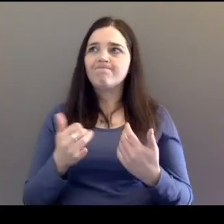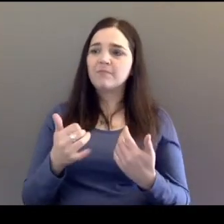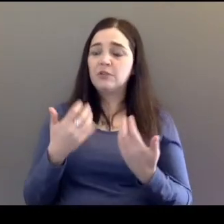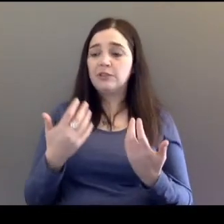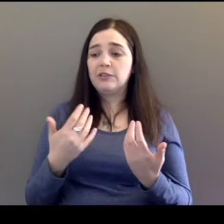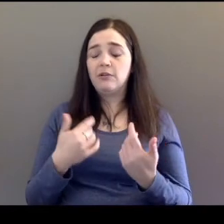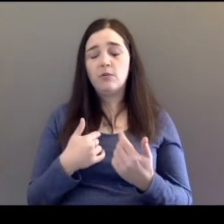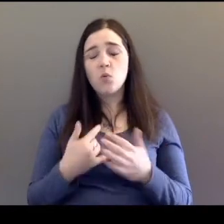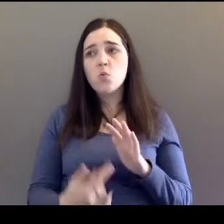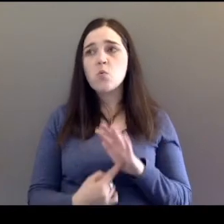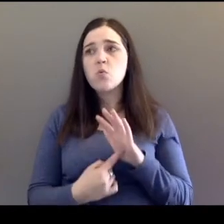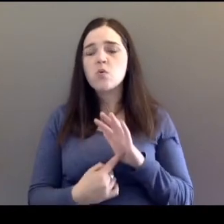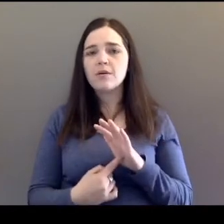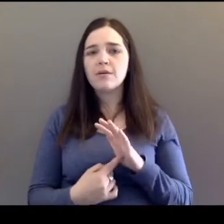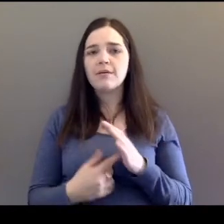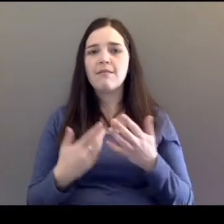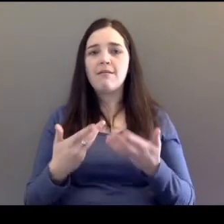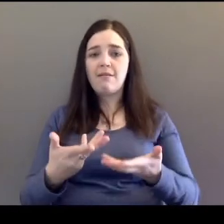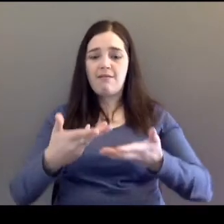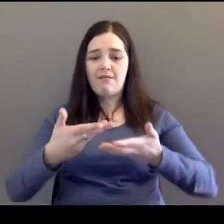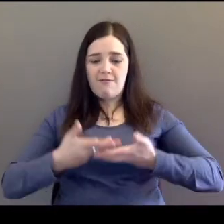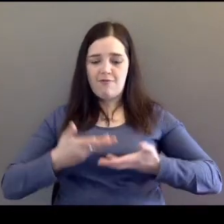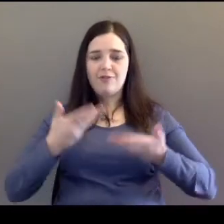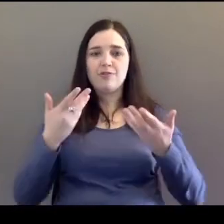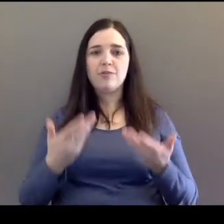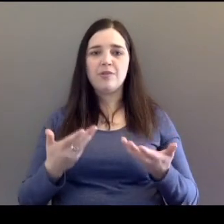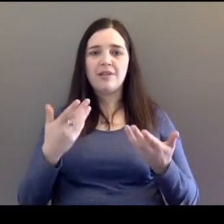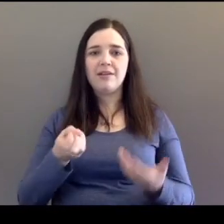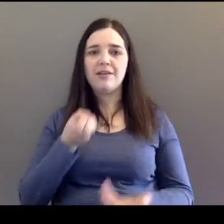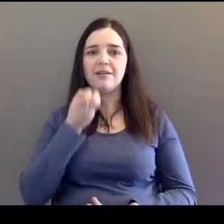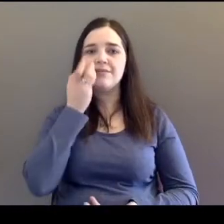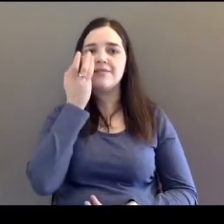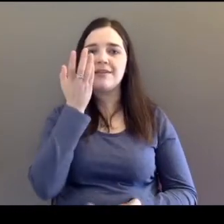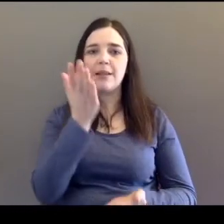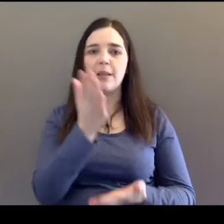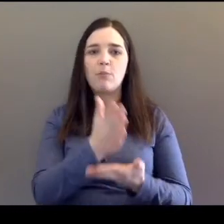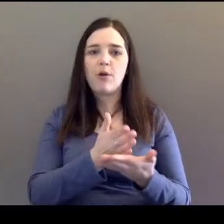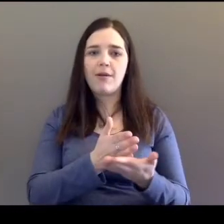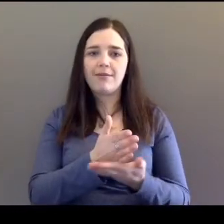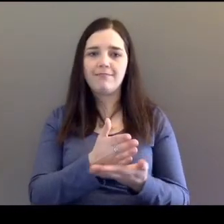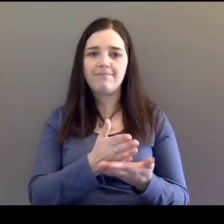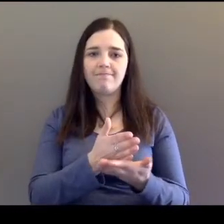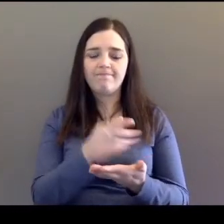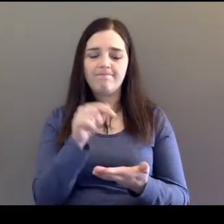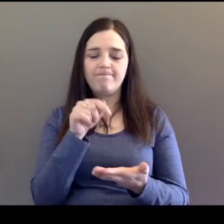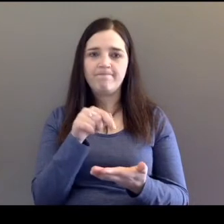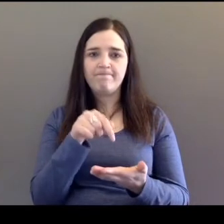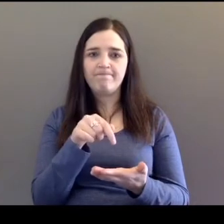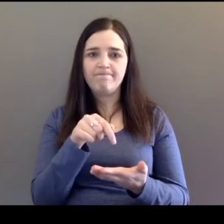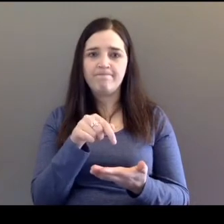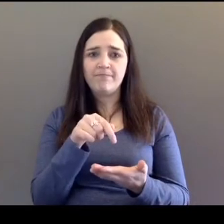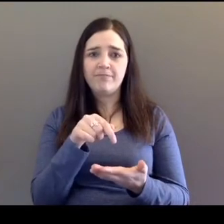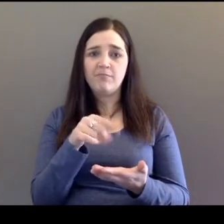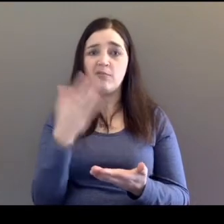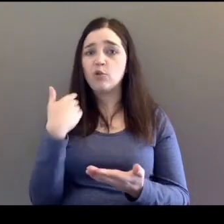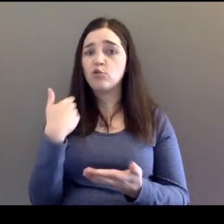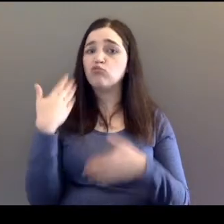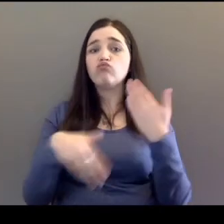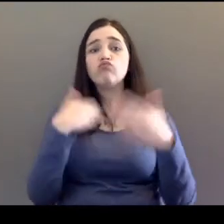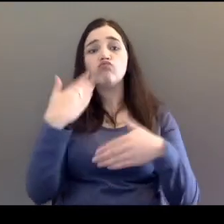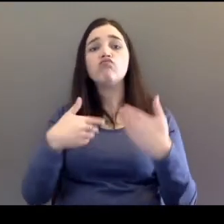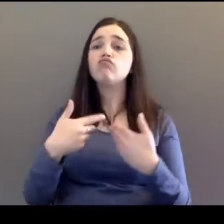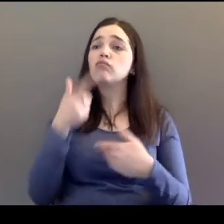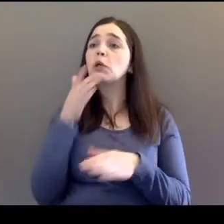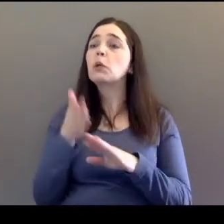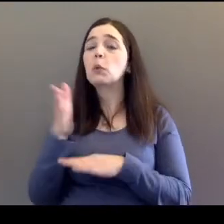pertinent to us today. Give us today our daily bread. And we've just taken it for granted, haven't we, up till now? We can